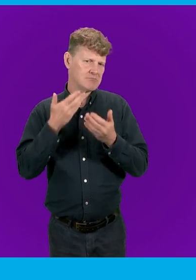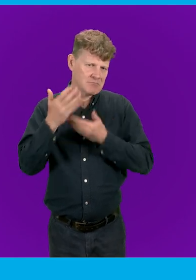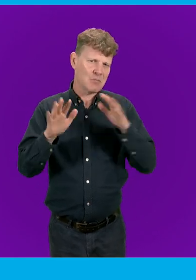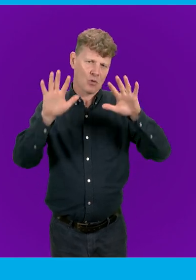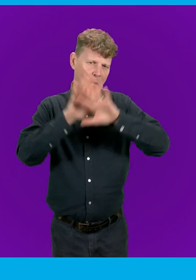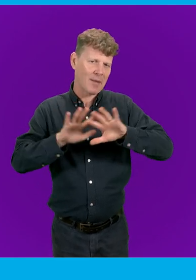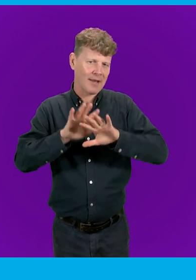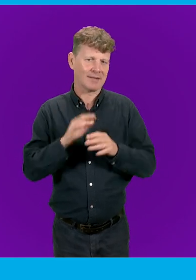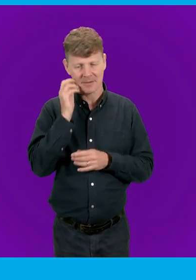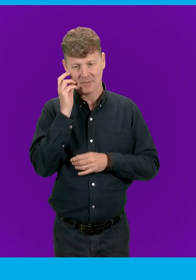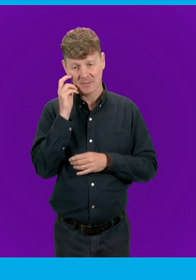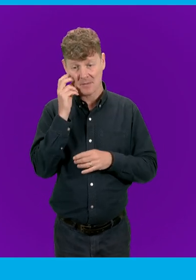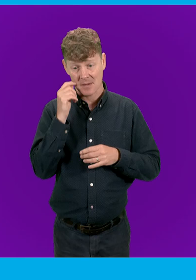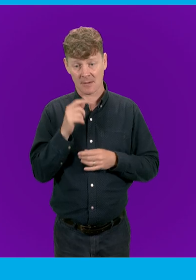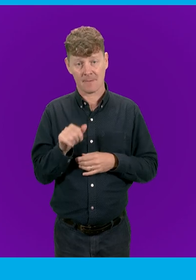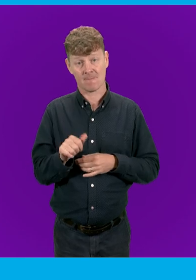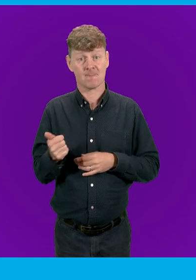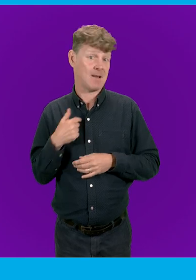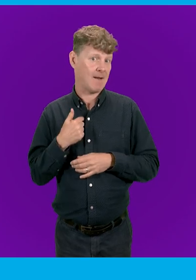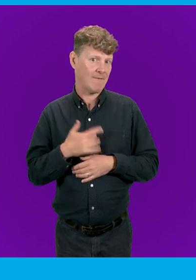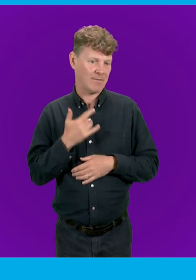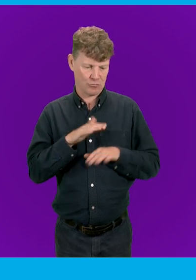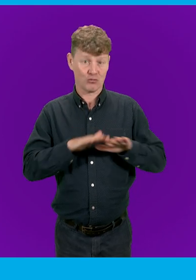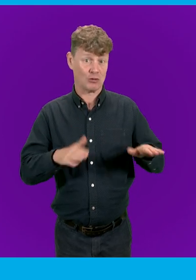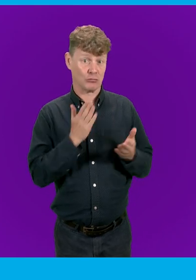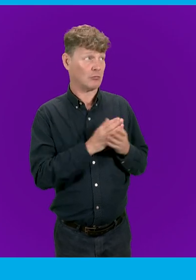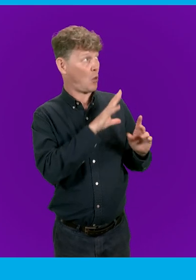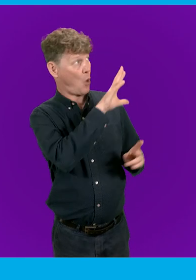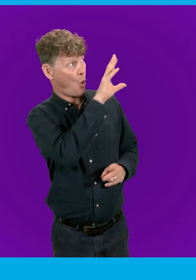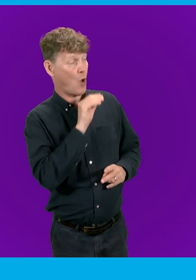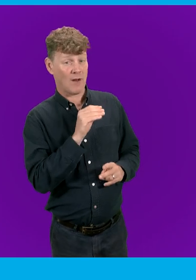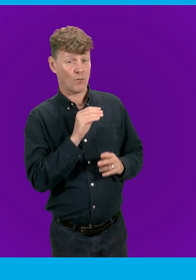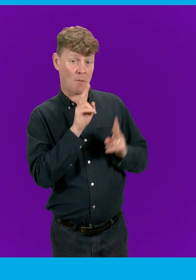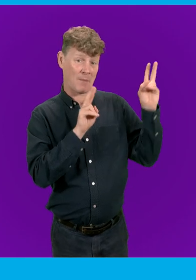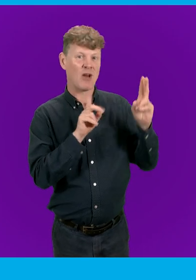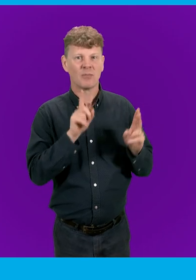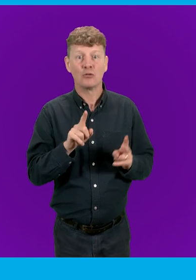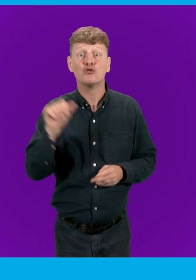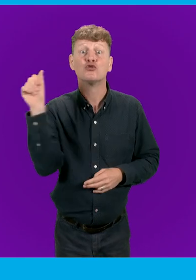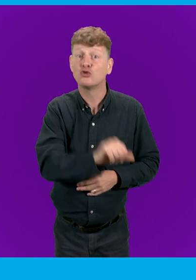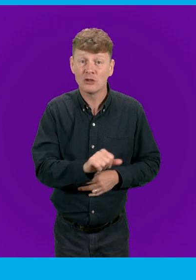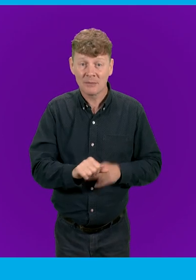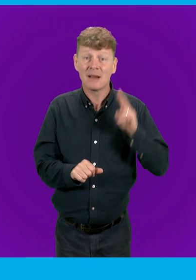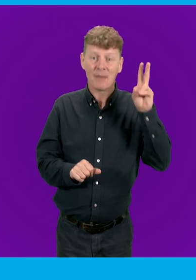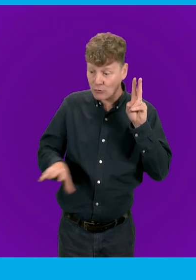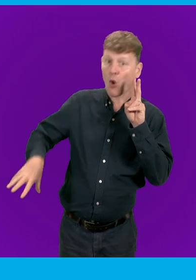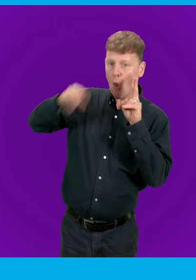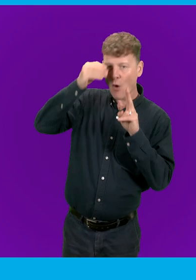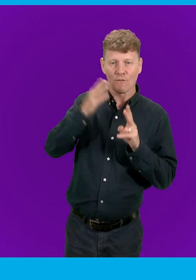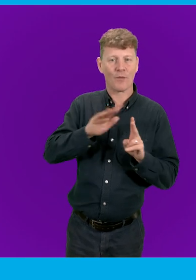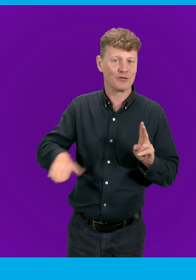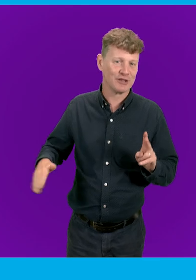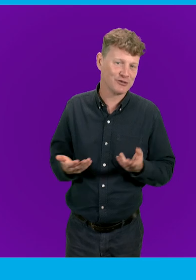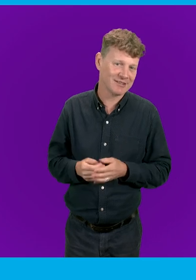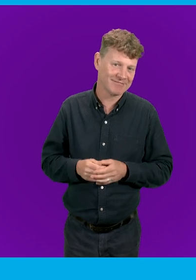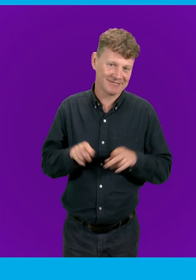Yeah, I do feel like obviously children are going to learn from the parents, but almost parents could start learning from the children, because the same way as listening,